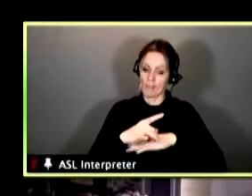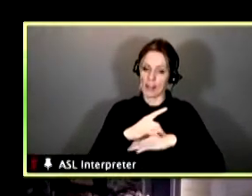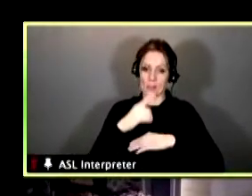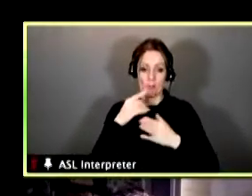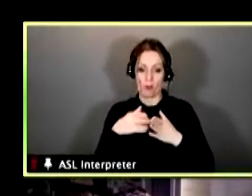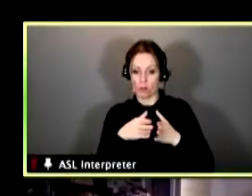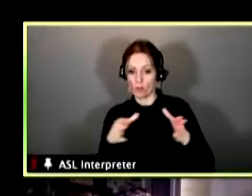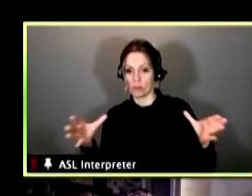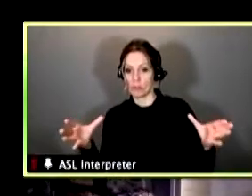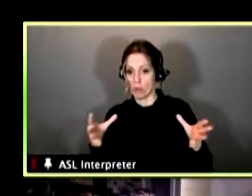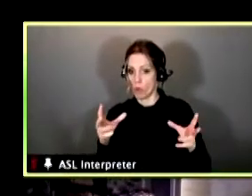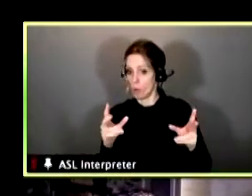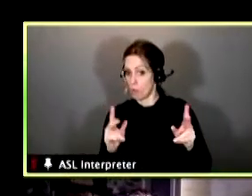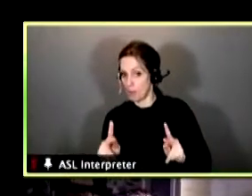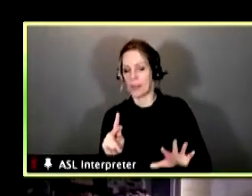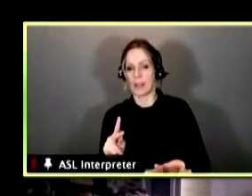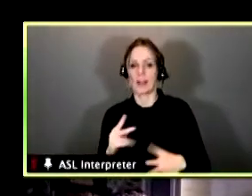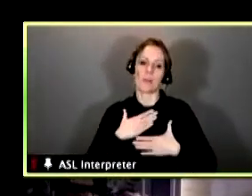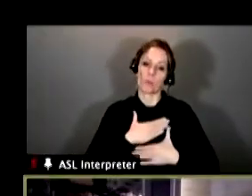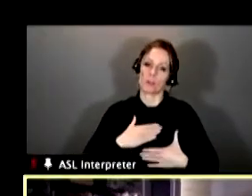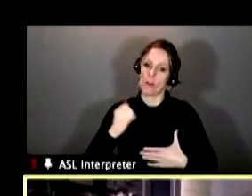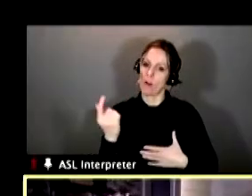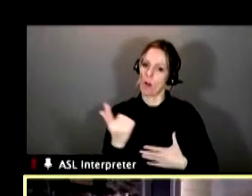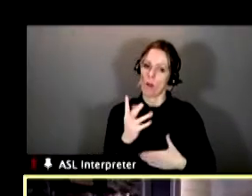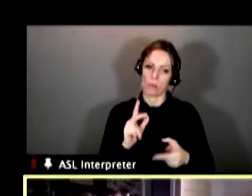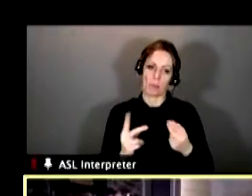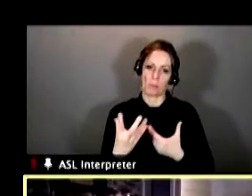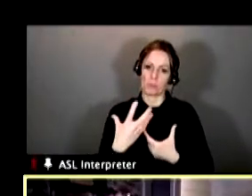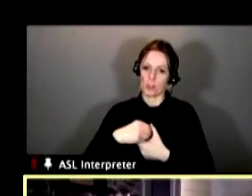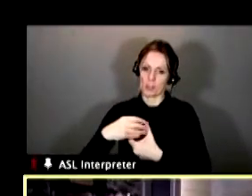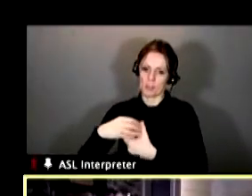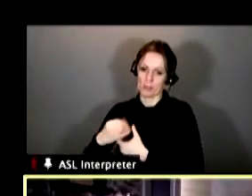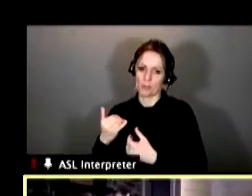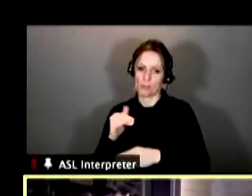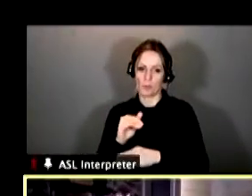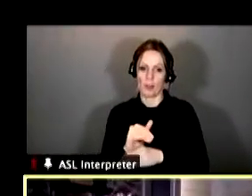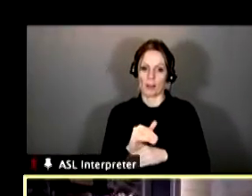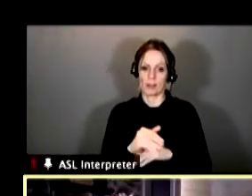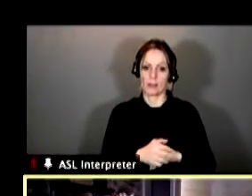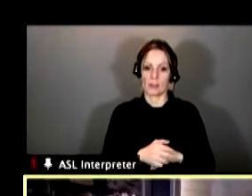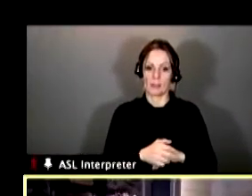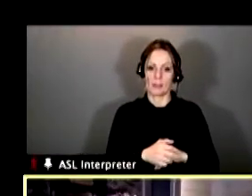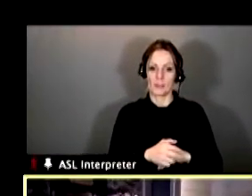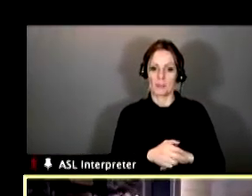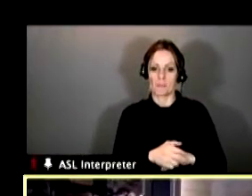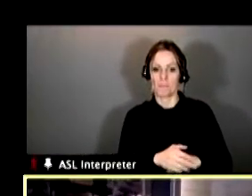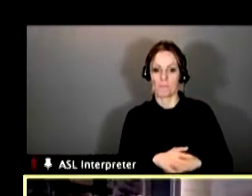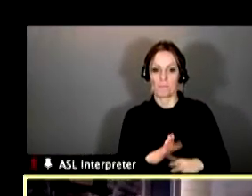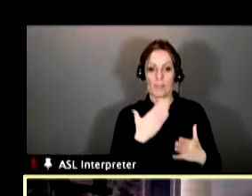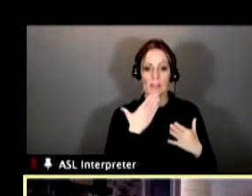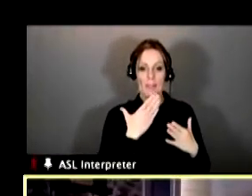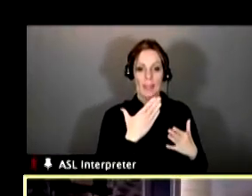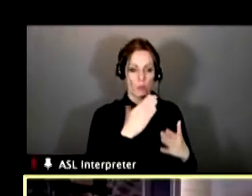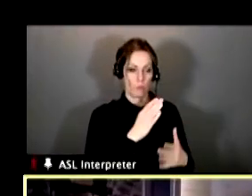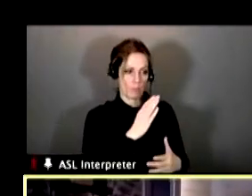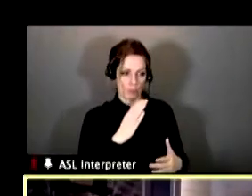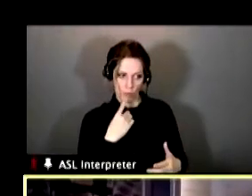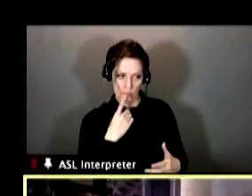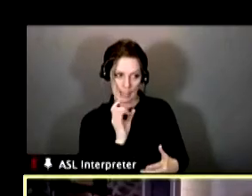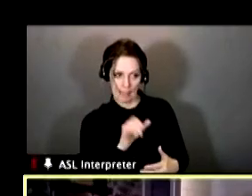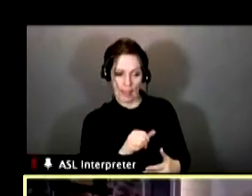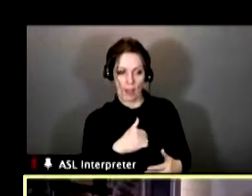everybody's participation tonight. Thank you, Commissioner, for saying that. And I've put on the screen the website that is being used not just